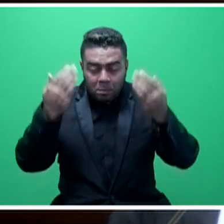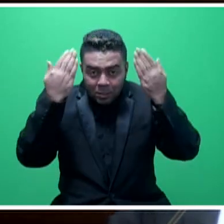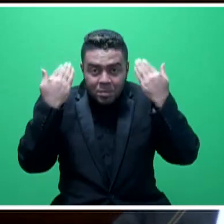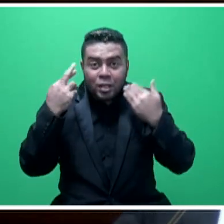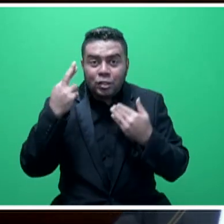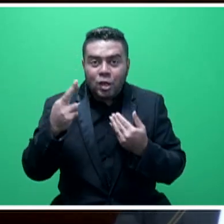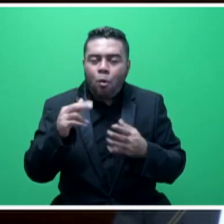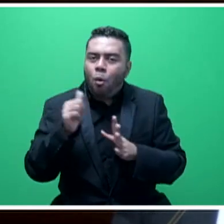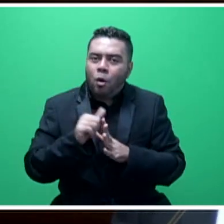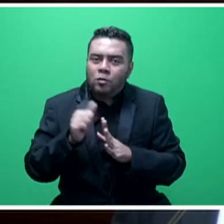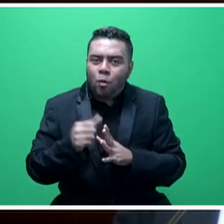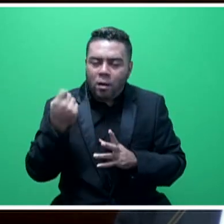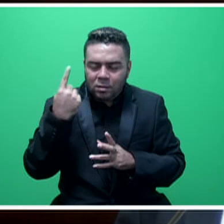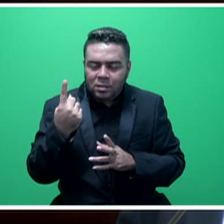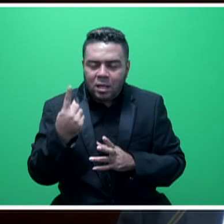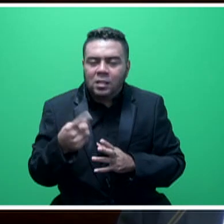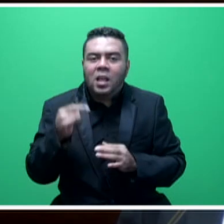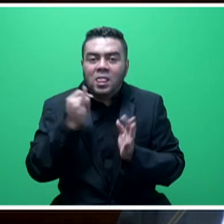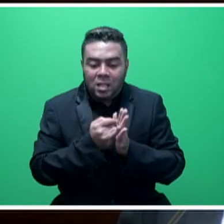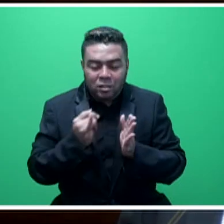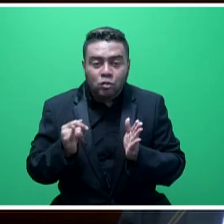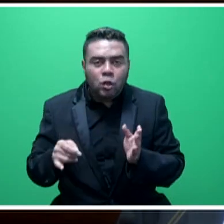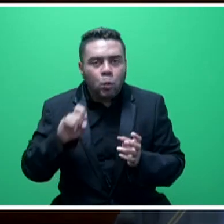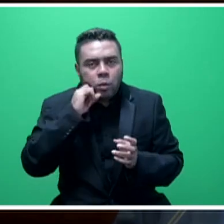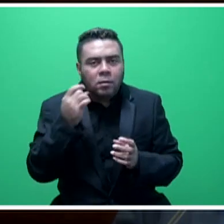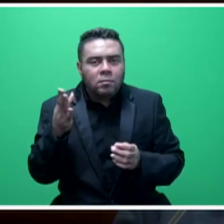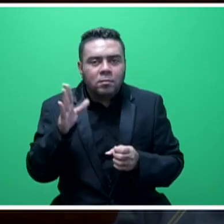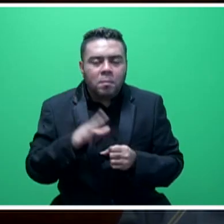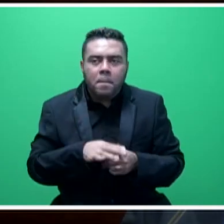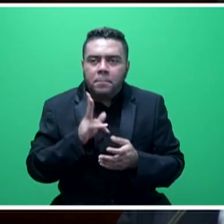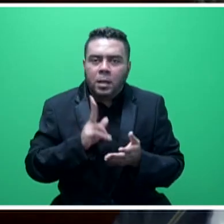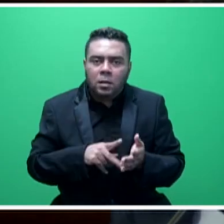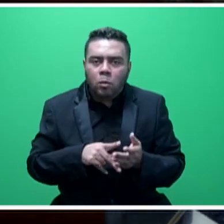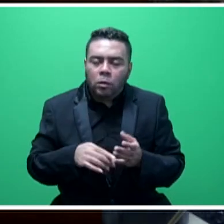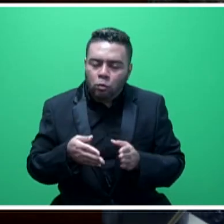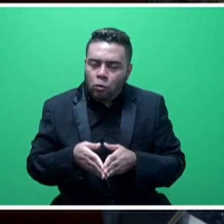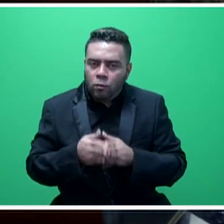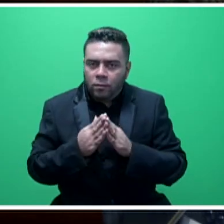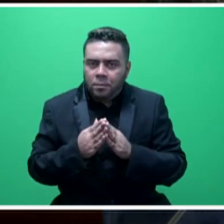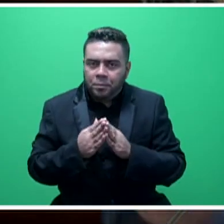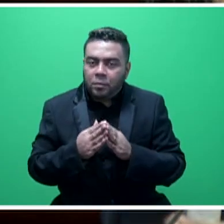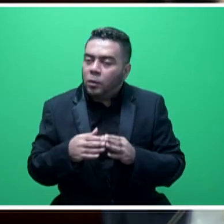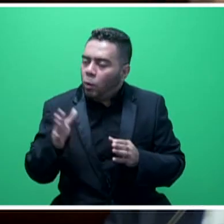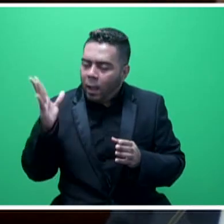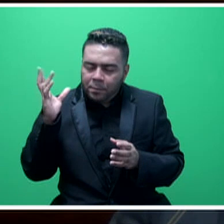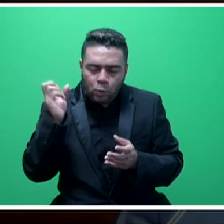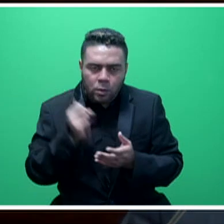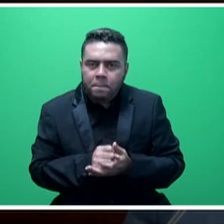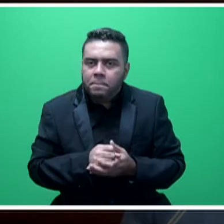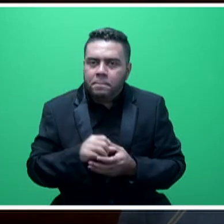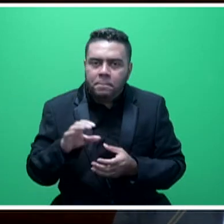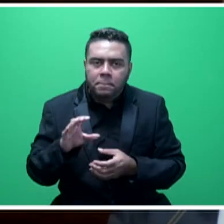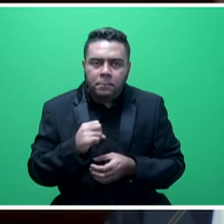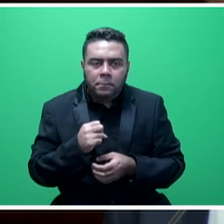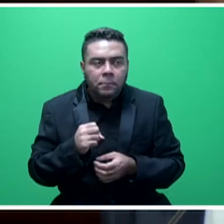also understand the industry will play its part. We've taken the necessary steps to revive the industry. We absolutely must ensure that the benefits that